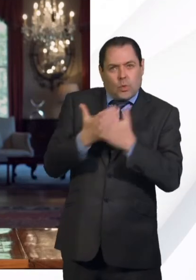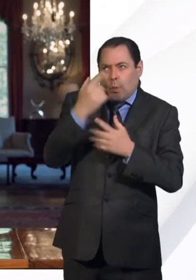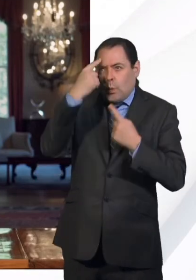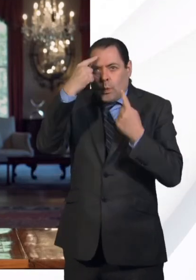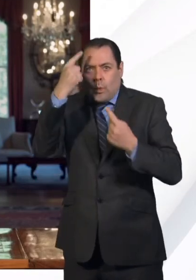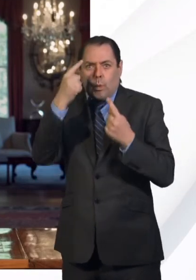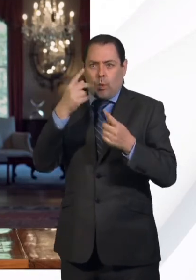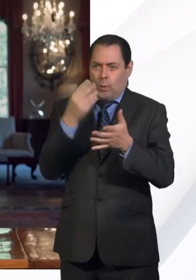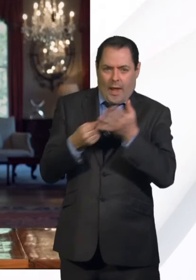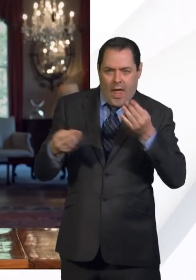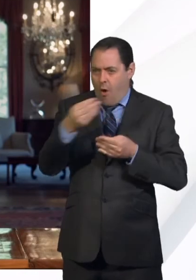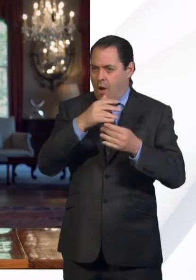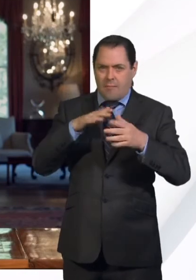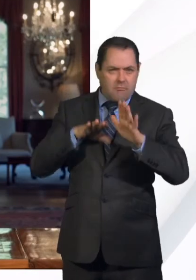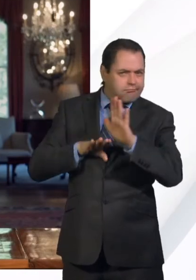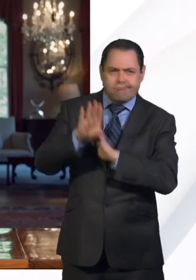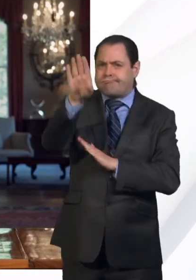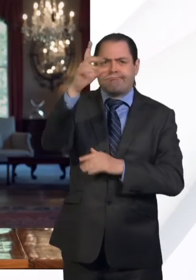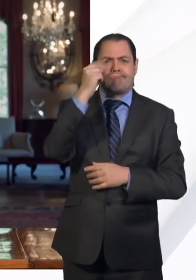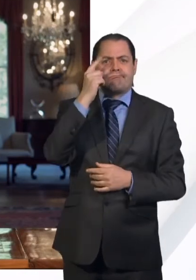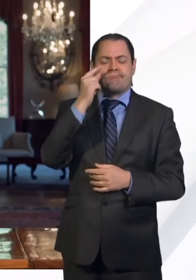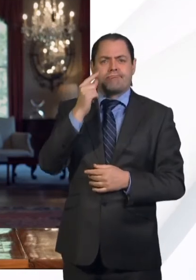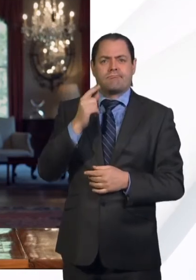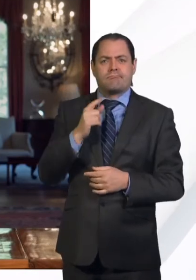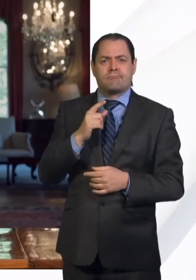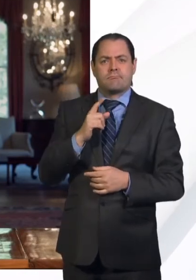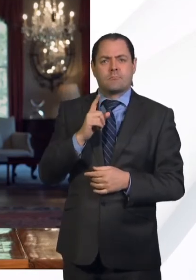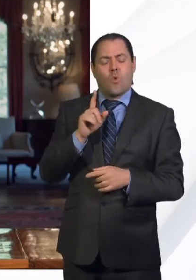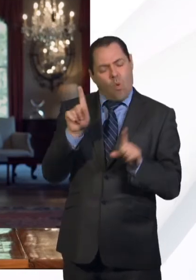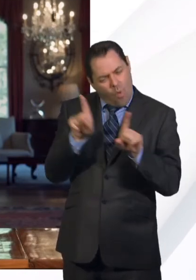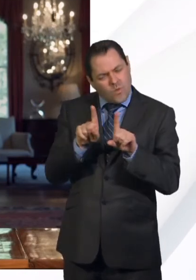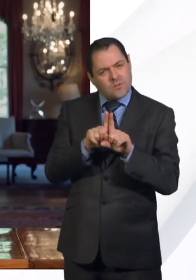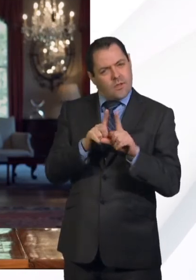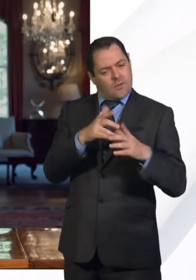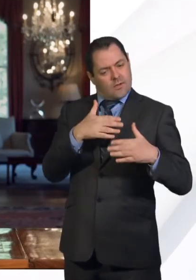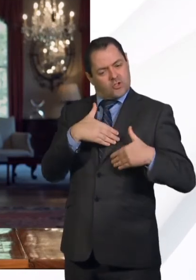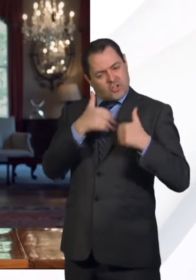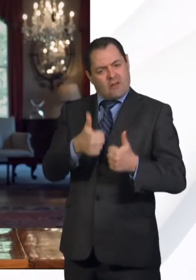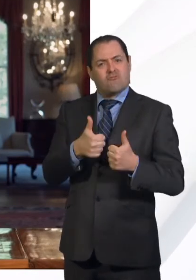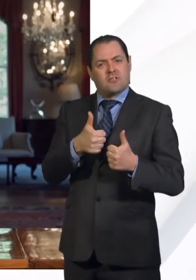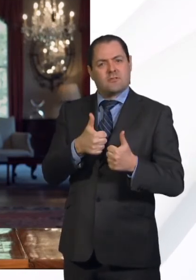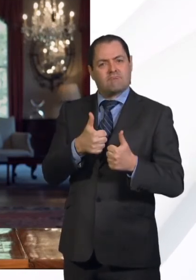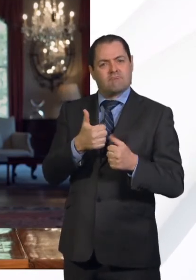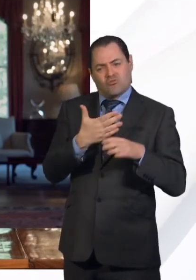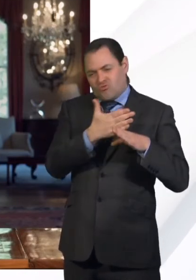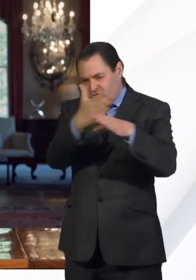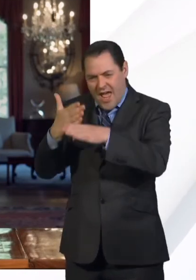more economically dynamic, but also more generous and more sharing.